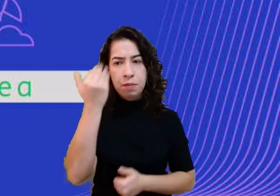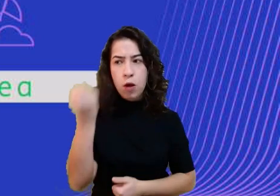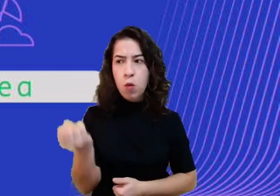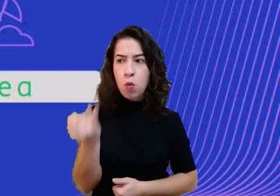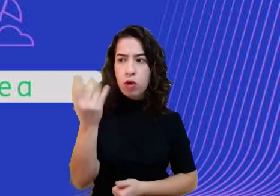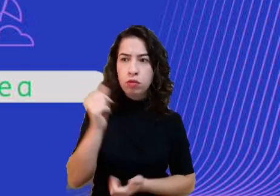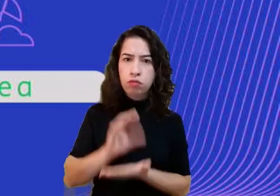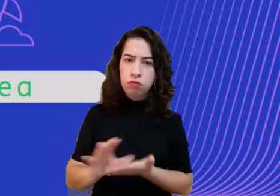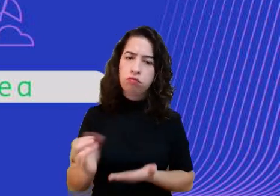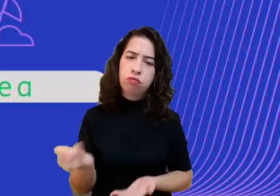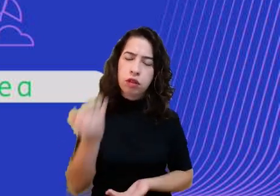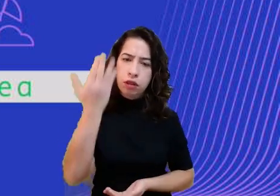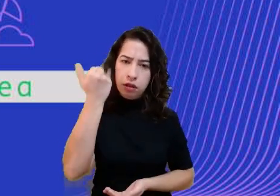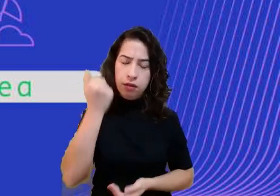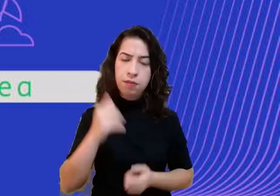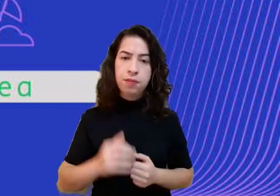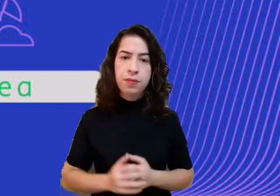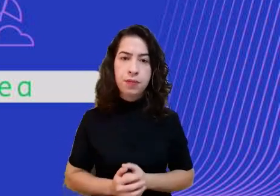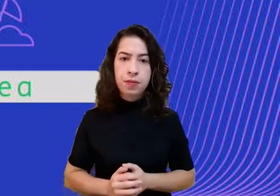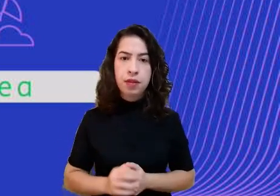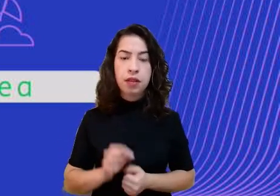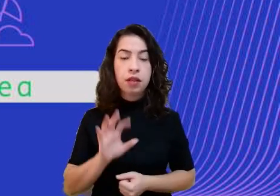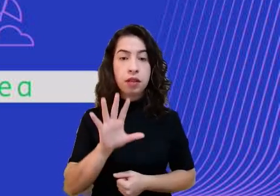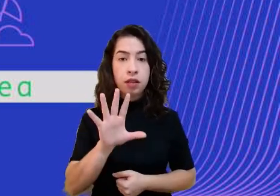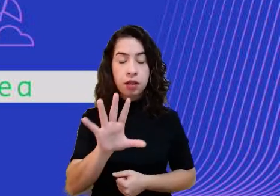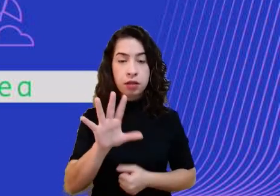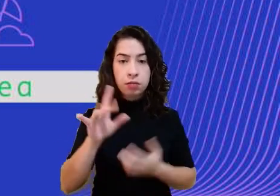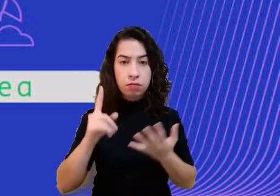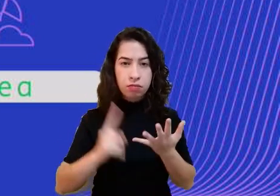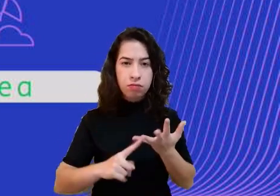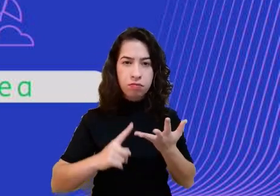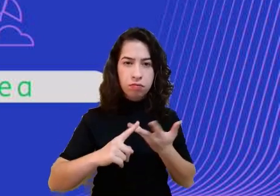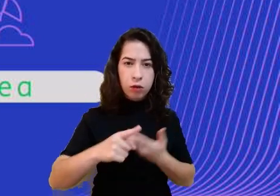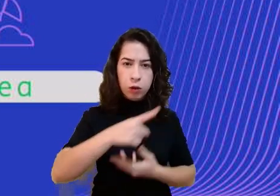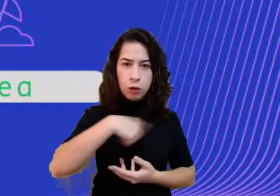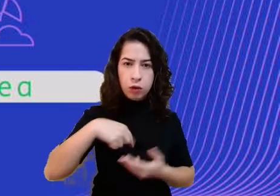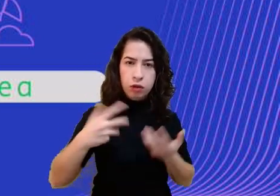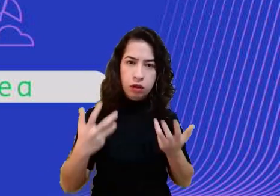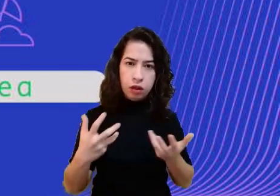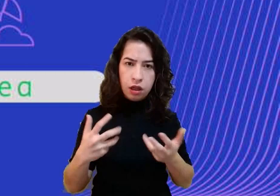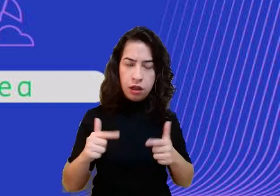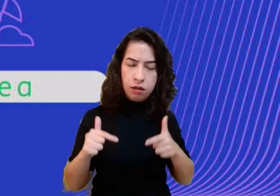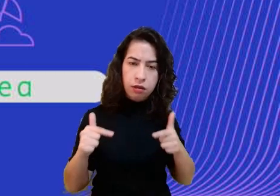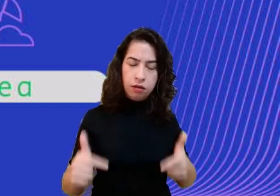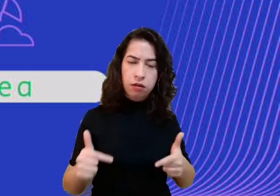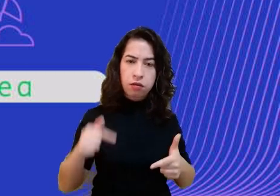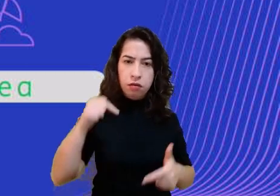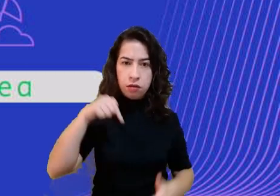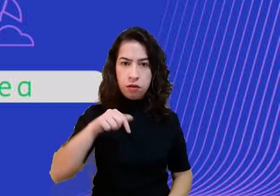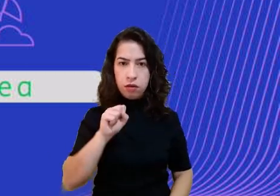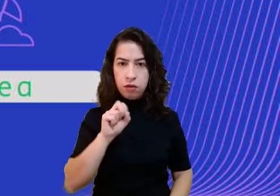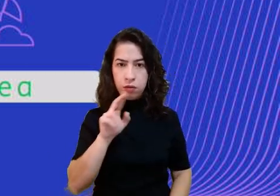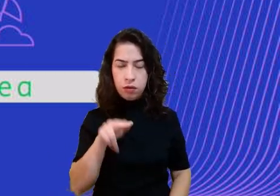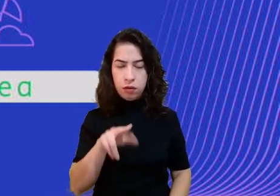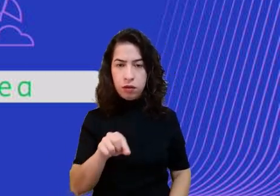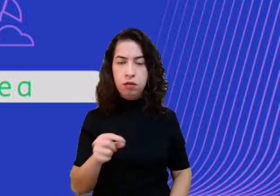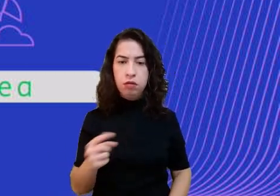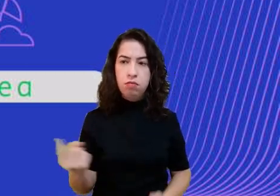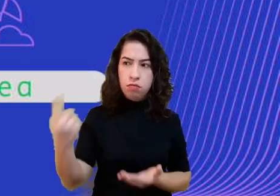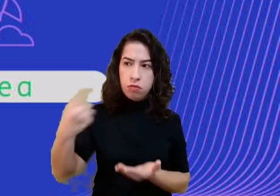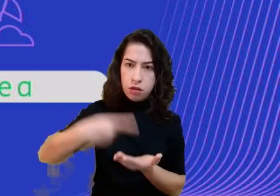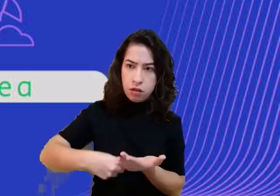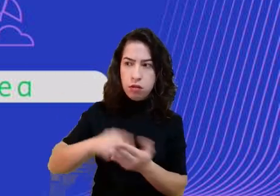important. We want you to know how much we're going to invest. But other attributes that we want to apply here is partnership